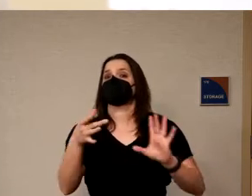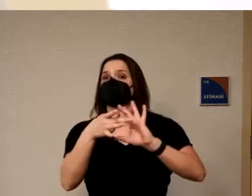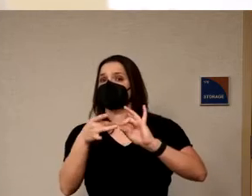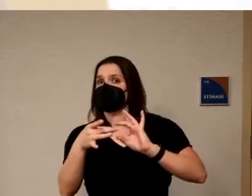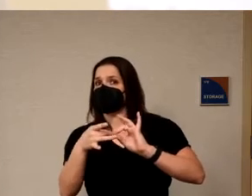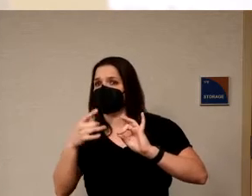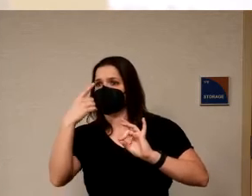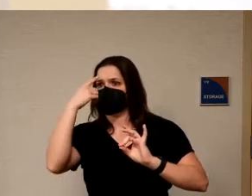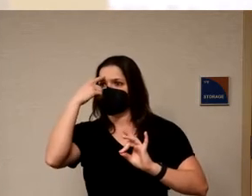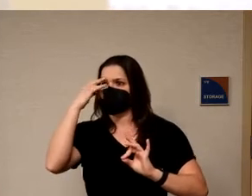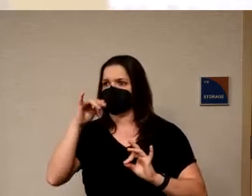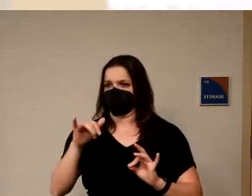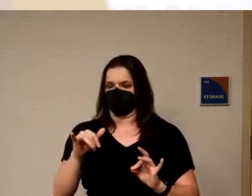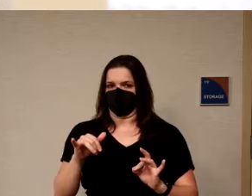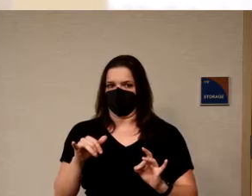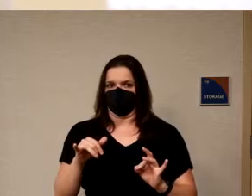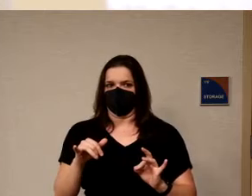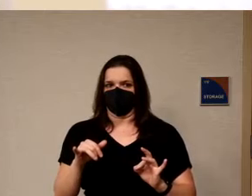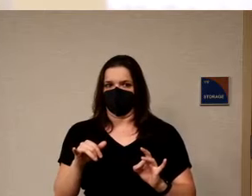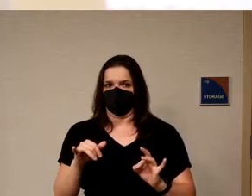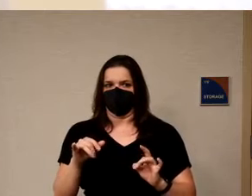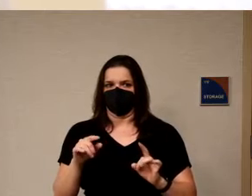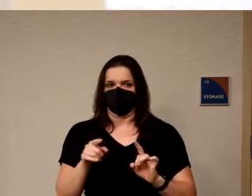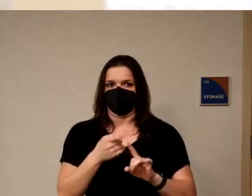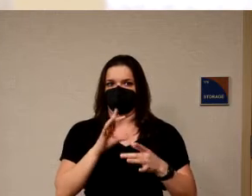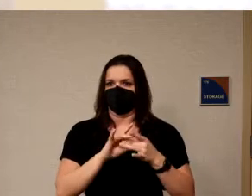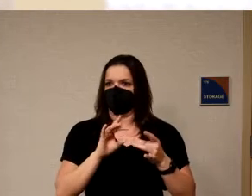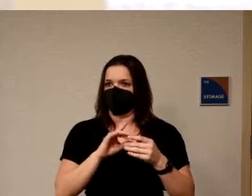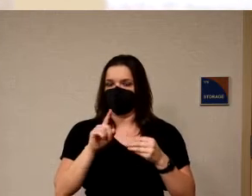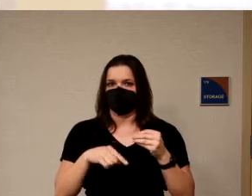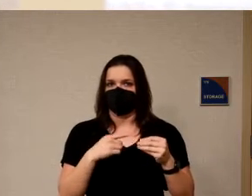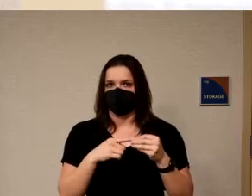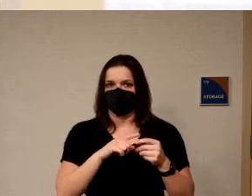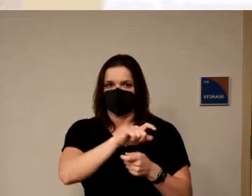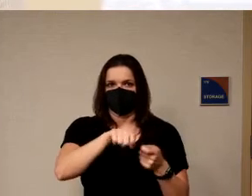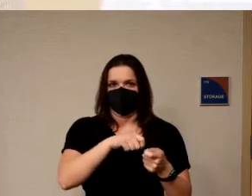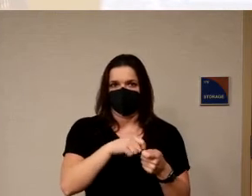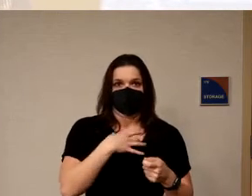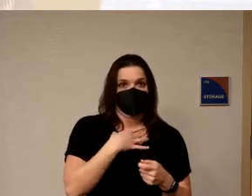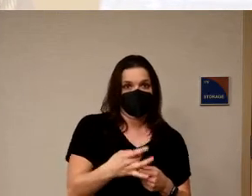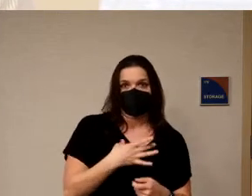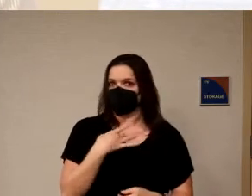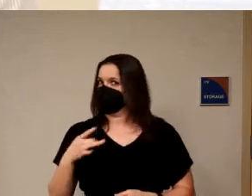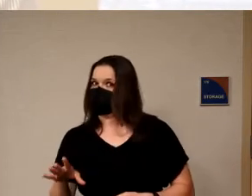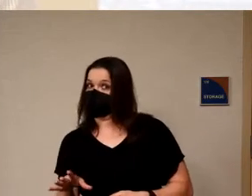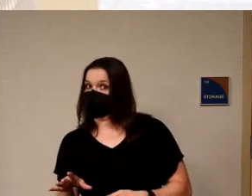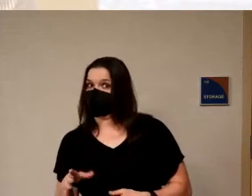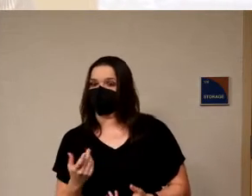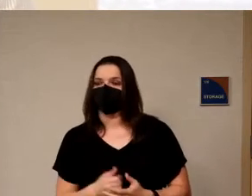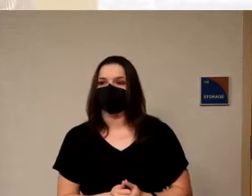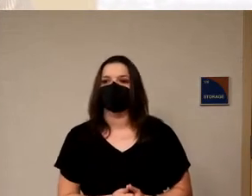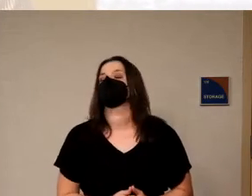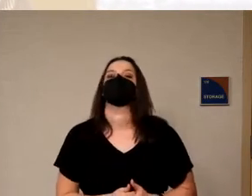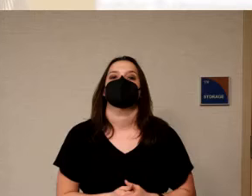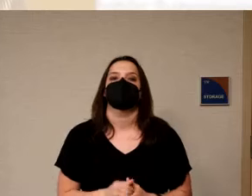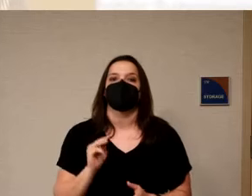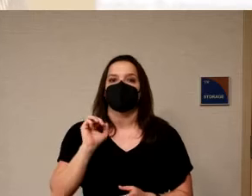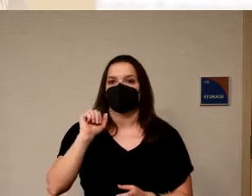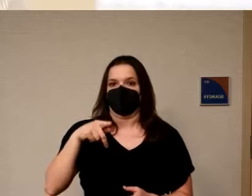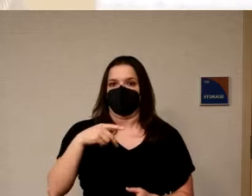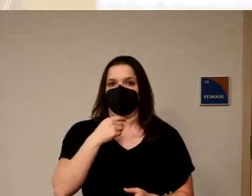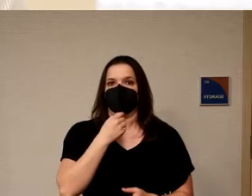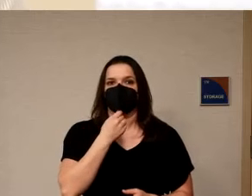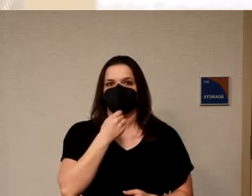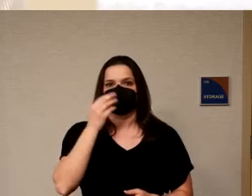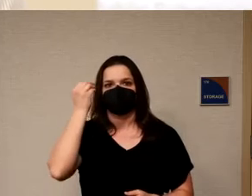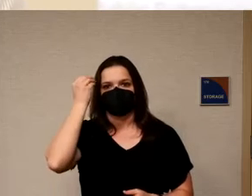comments? I think that's the first comment I've gotten about a particular like or dislike about a map to